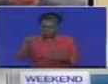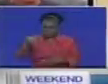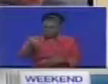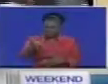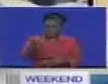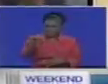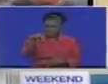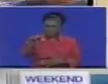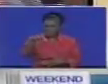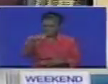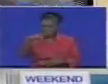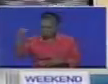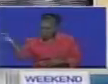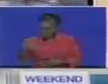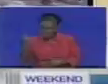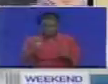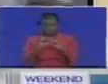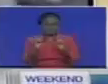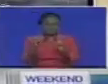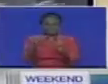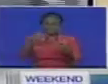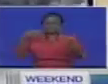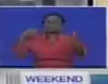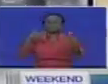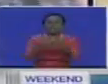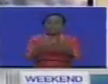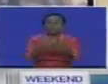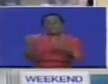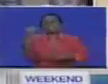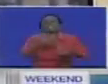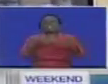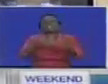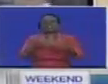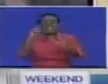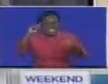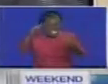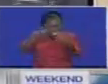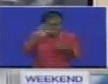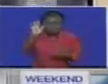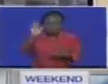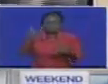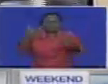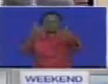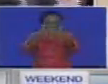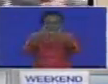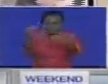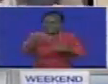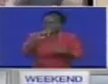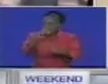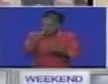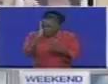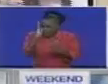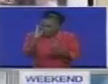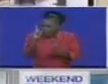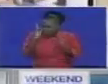and they didn't go to beat people up. They went in and stopped the election, Okay. Deliberately stopped the election. Somebody wanted that election stopped.